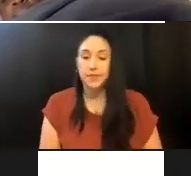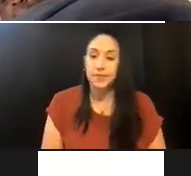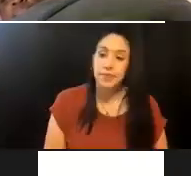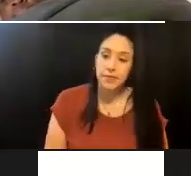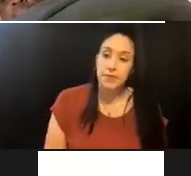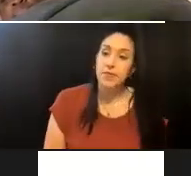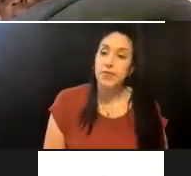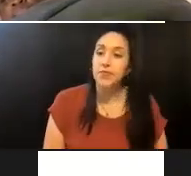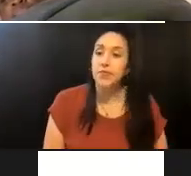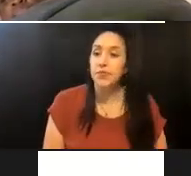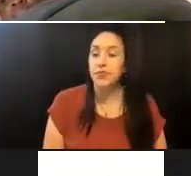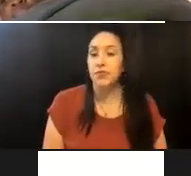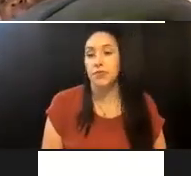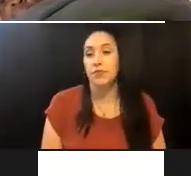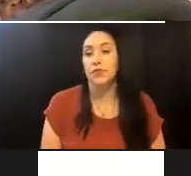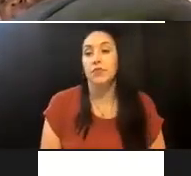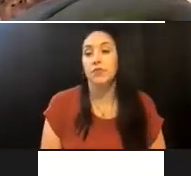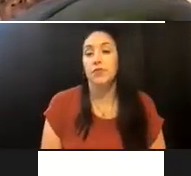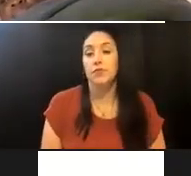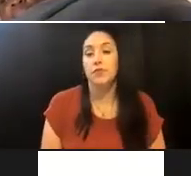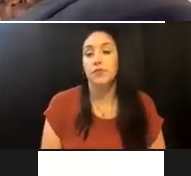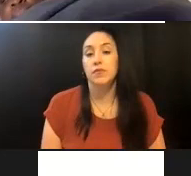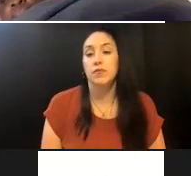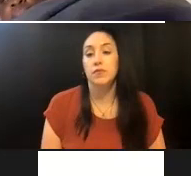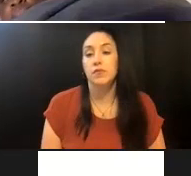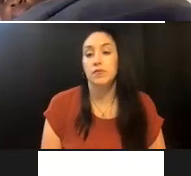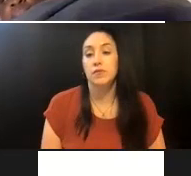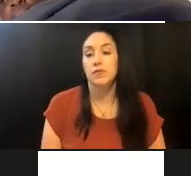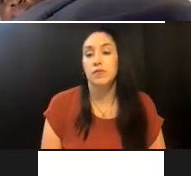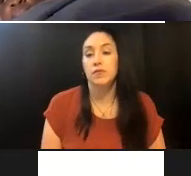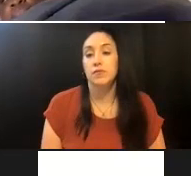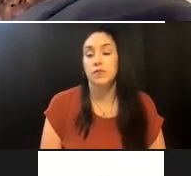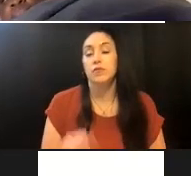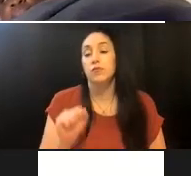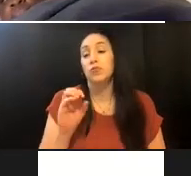So protocols and transparency, basically.